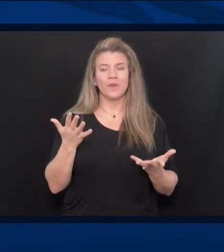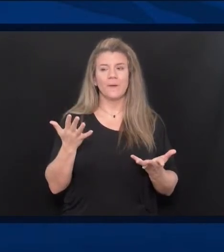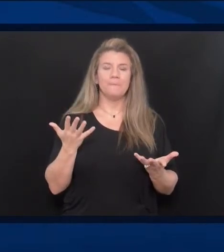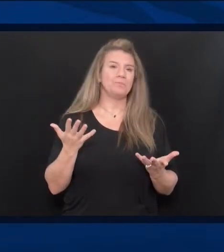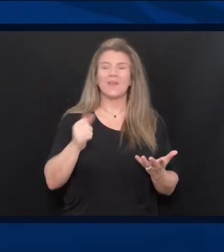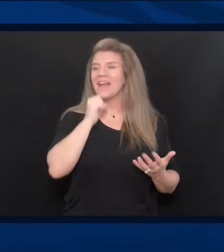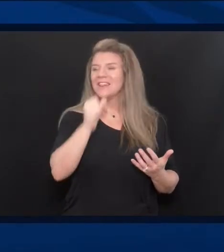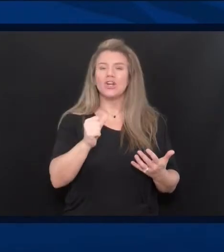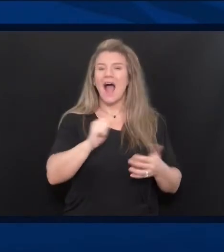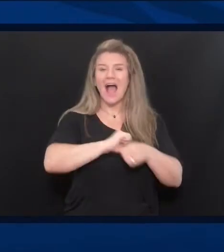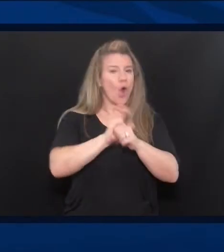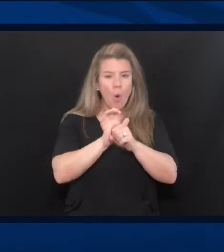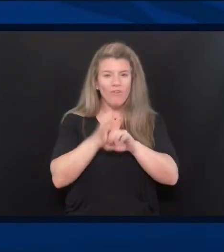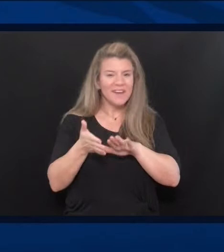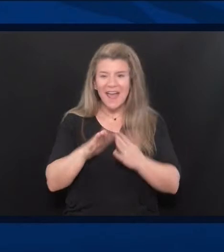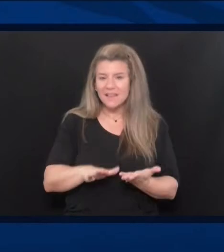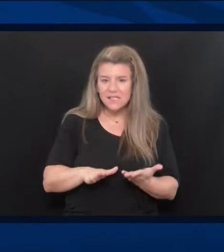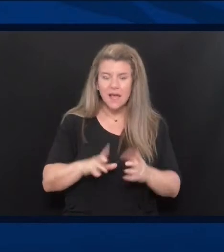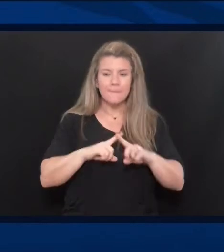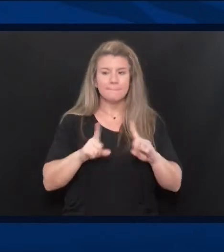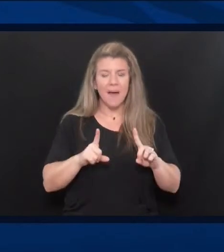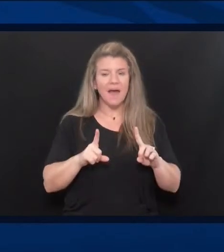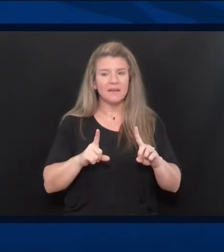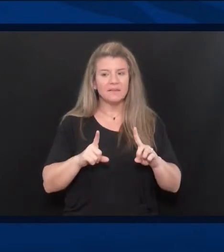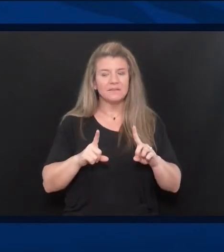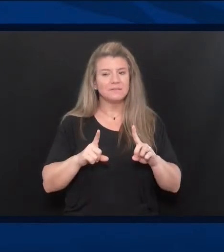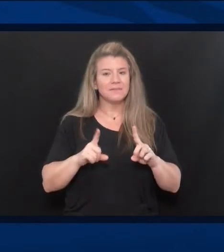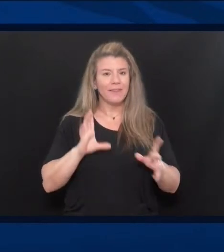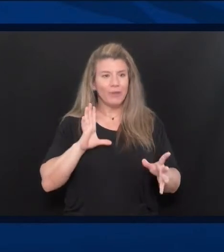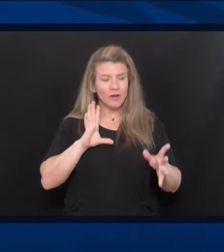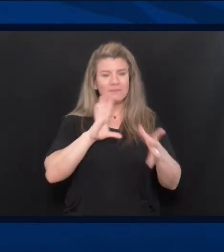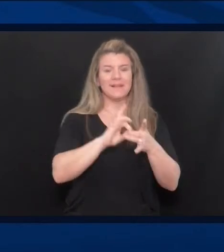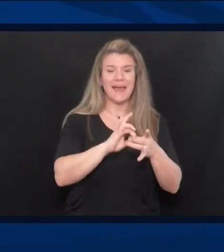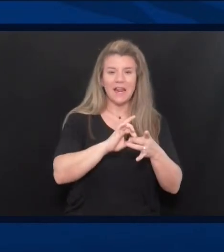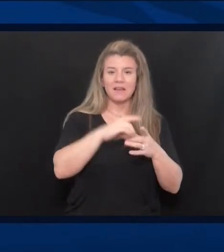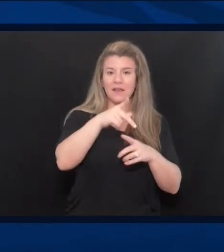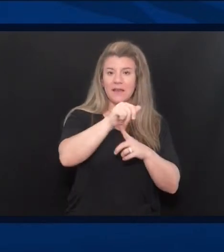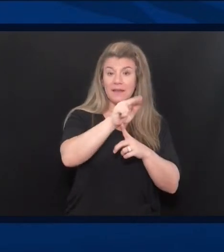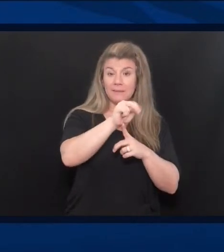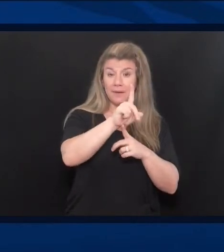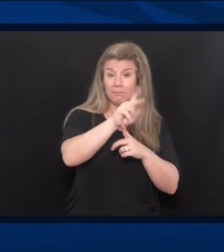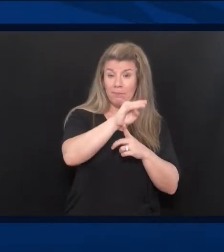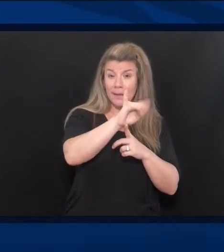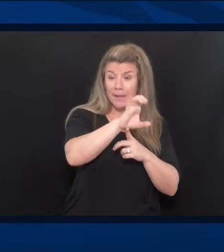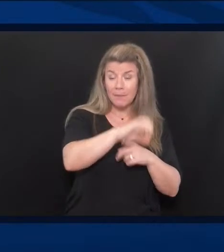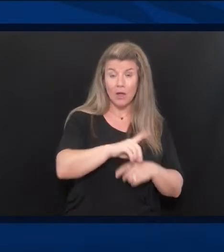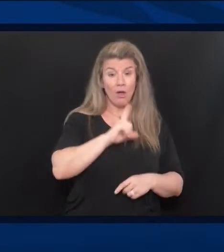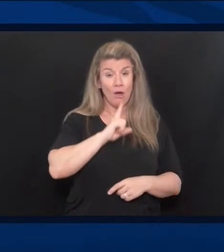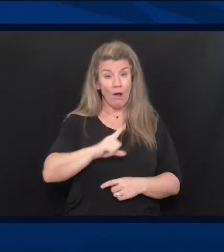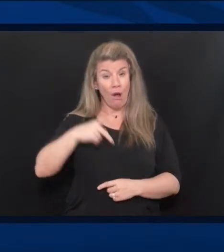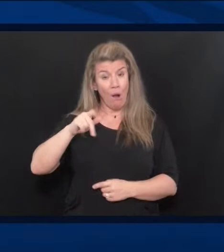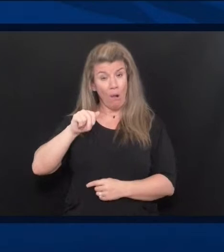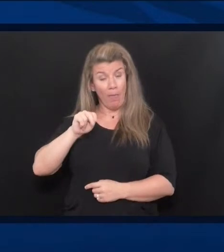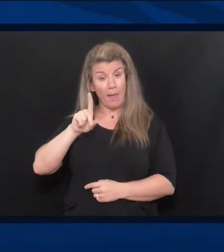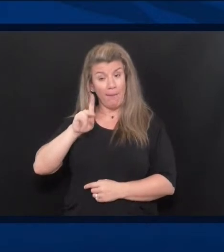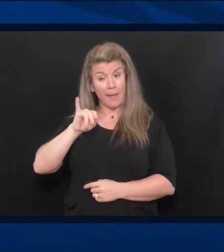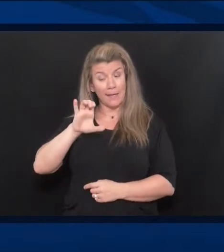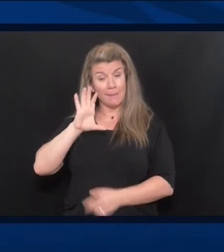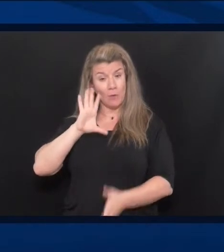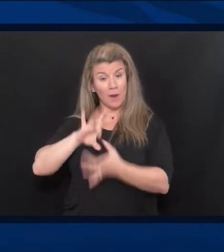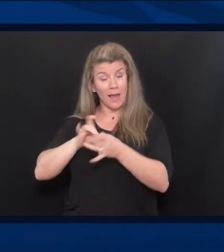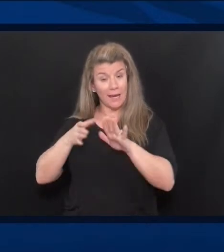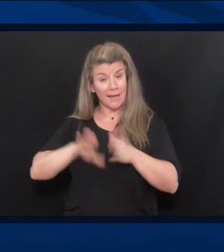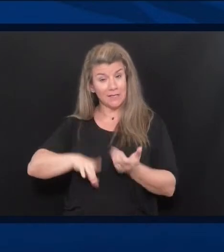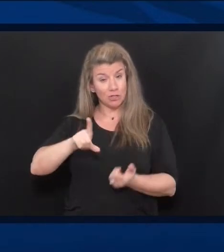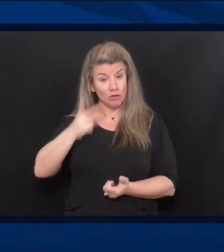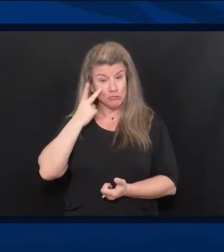they're not COVID deaths, but they are certainly related to the pandemic. Are they pandemic-related deaths? Do you see it that way?